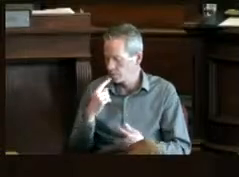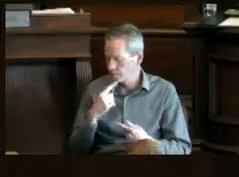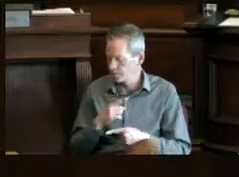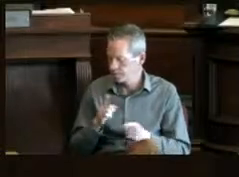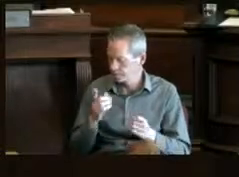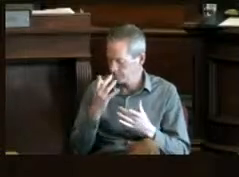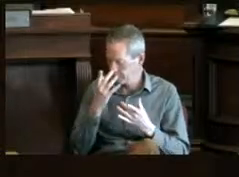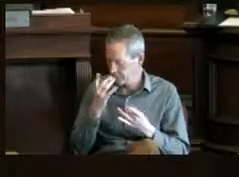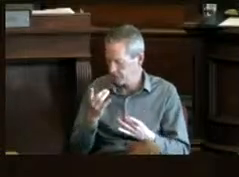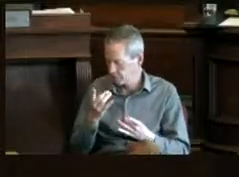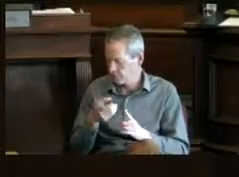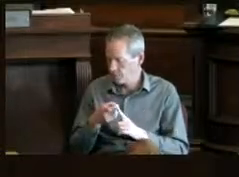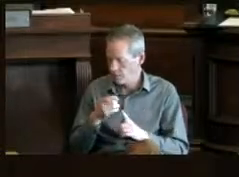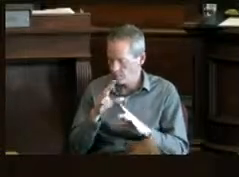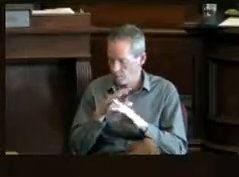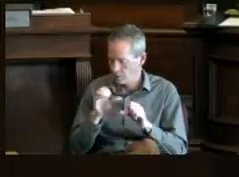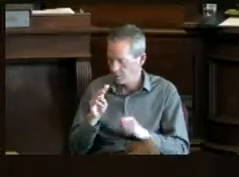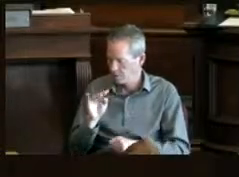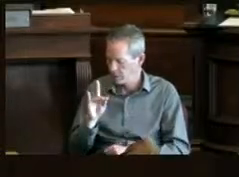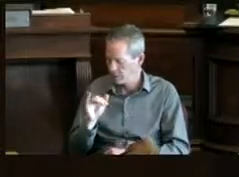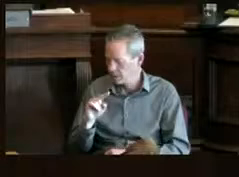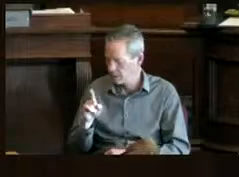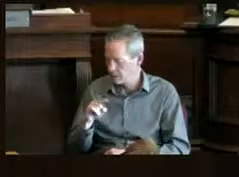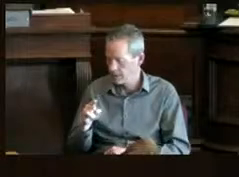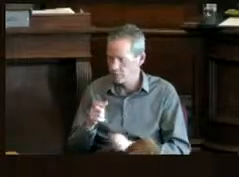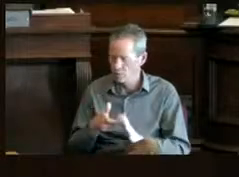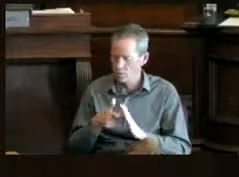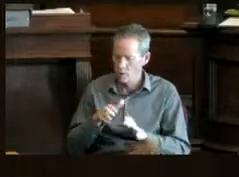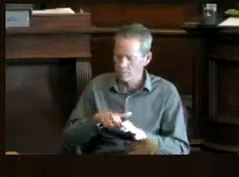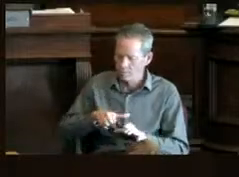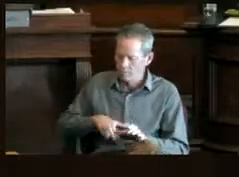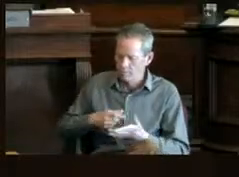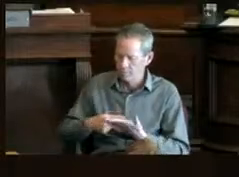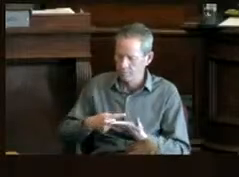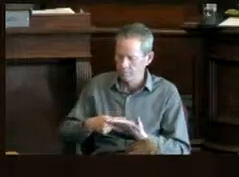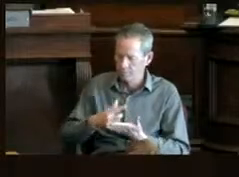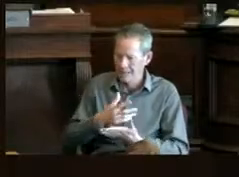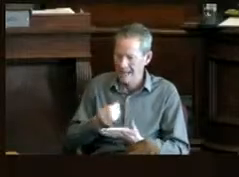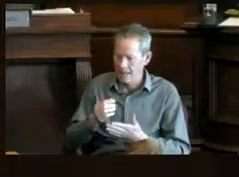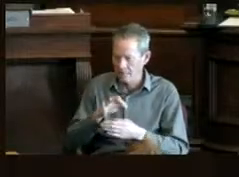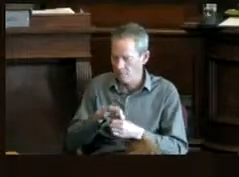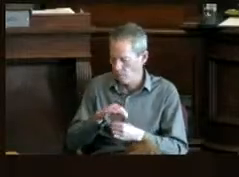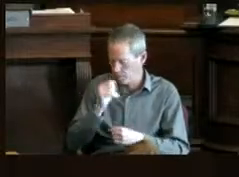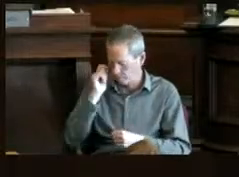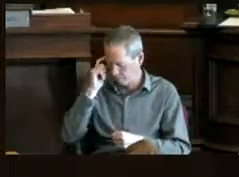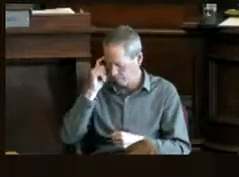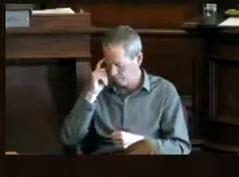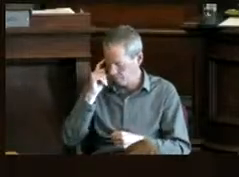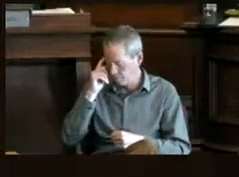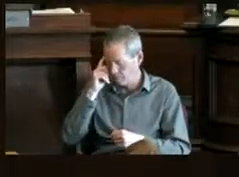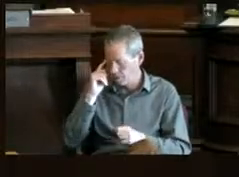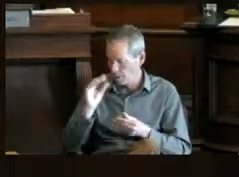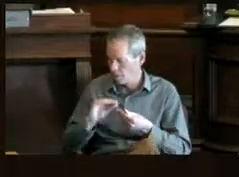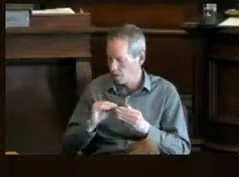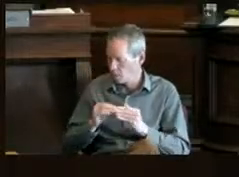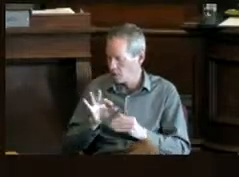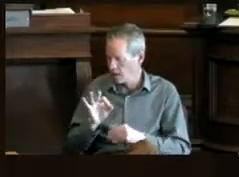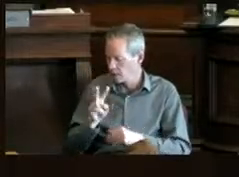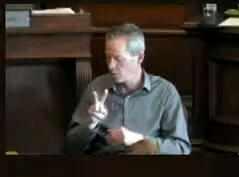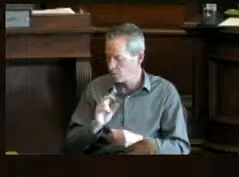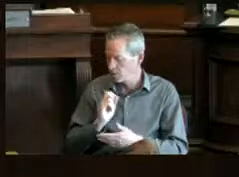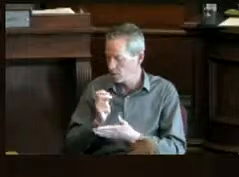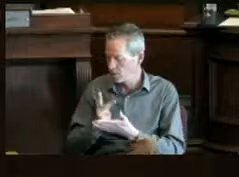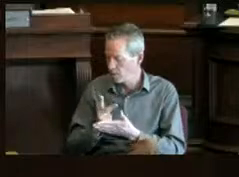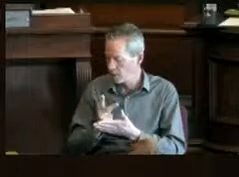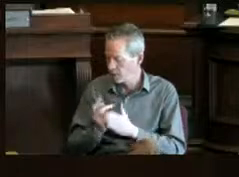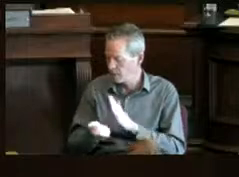of interest form from President Melendez. He is required to recuse from deliberations and from the vote. Introductory number 92 is authorizing